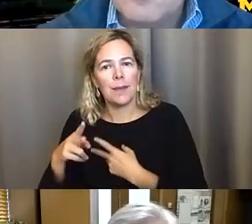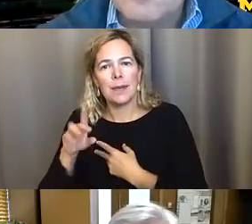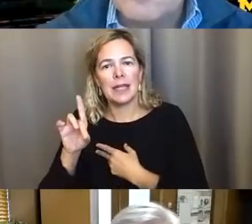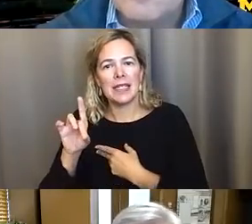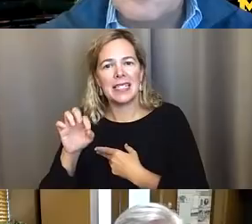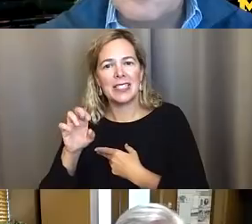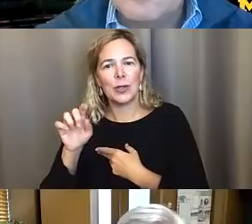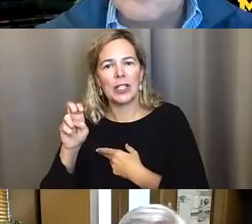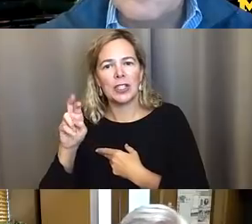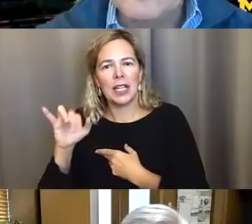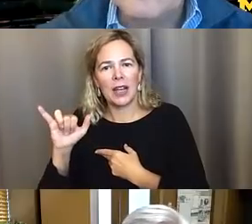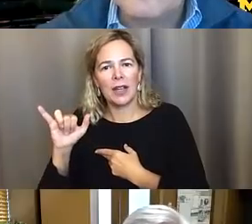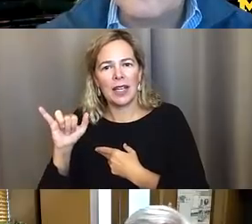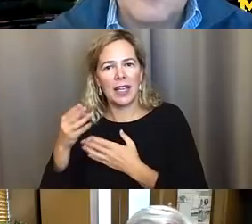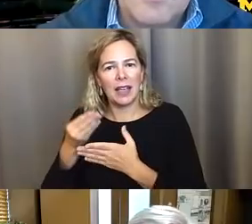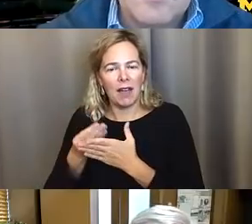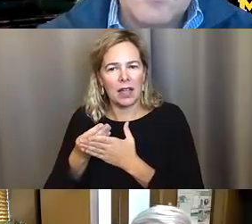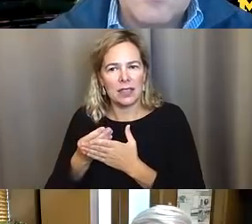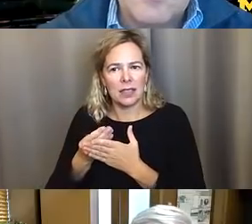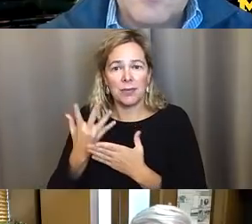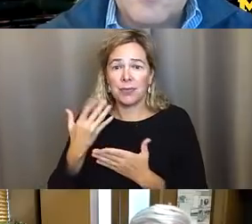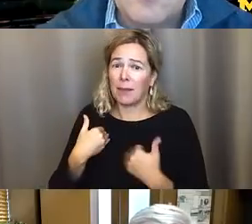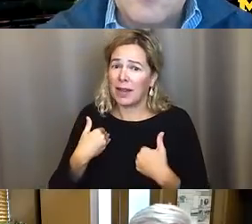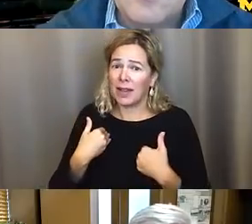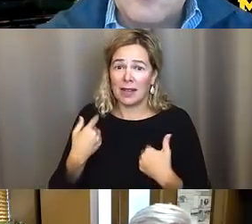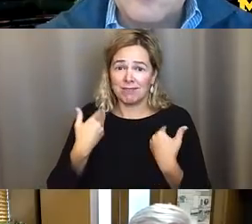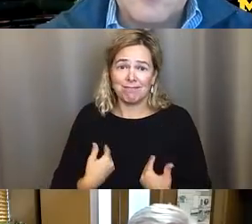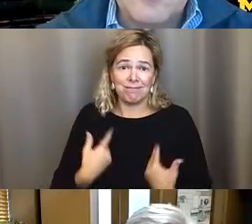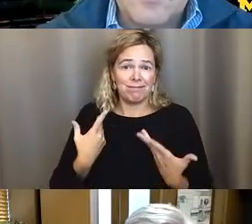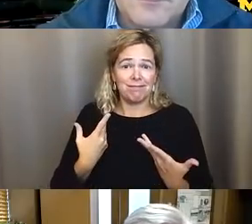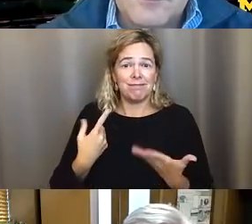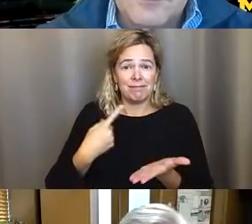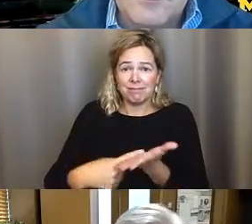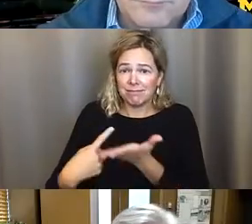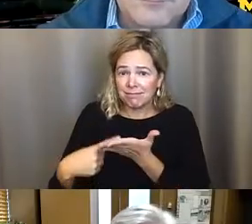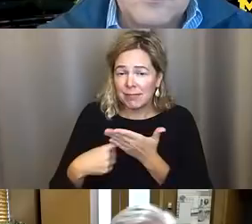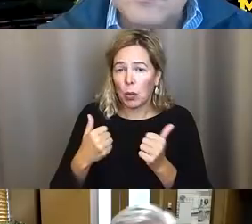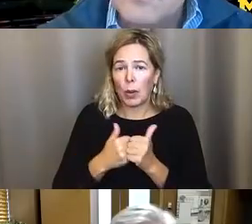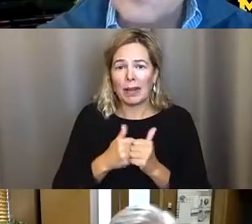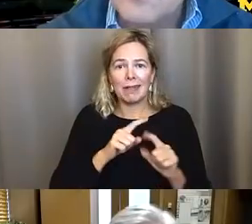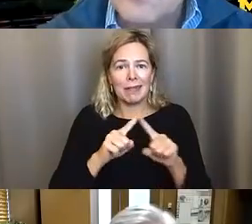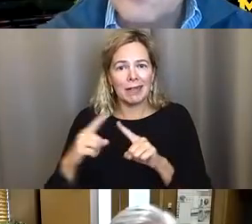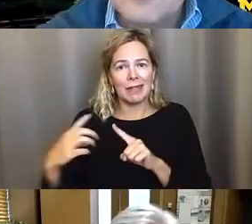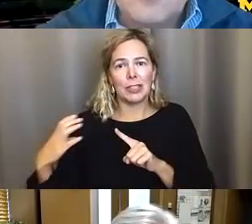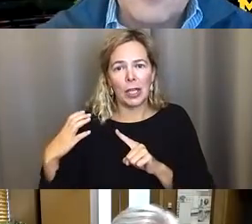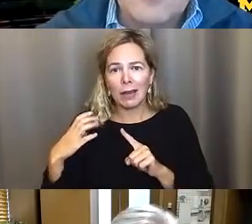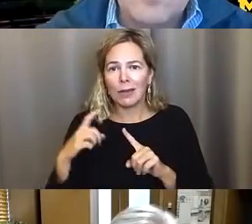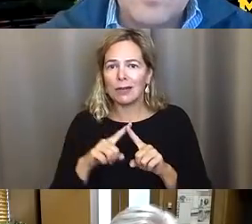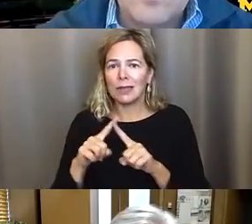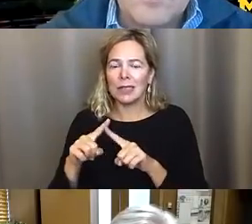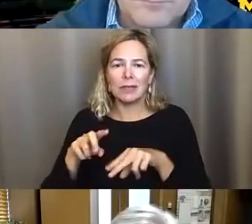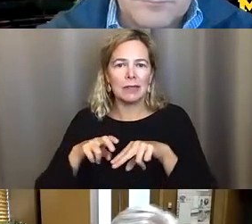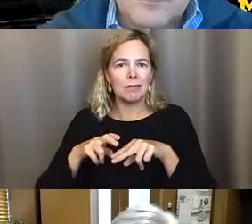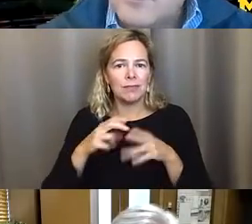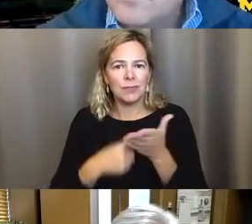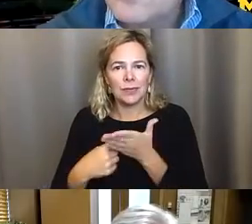clarify many questions. And I've been having discussions with the chairs, and we can have discussions with others about